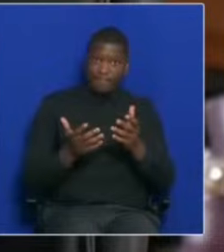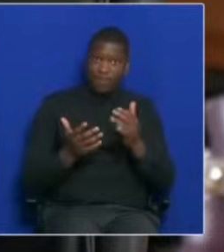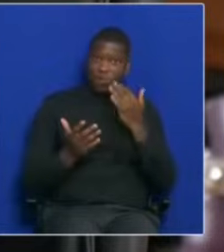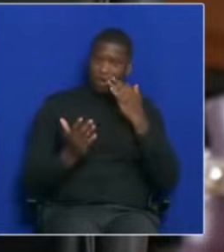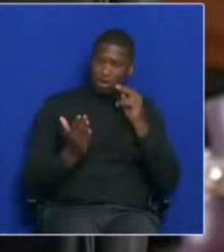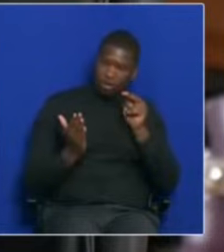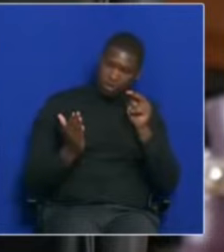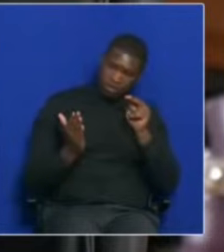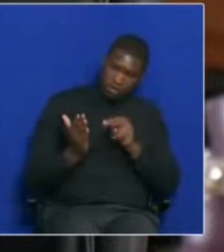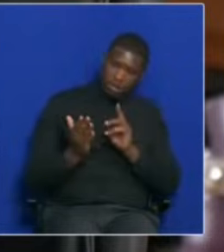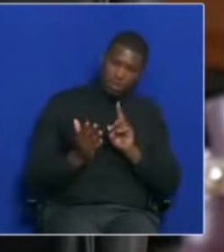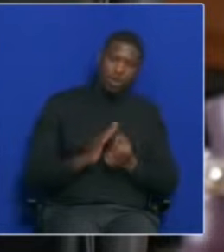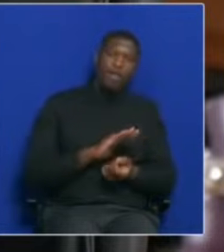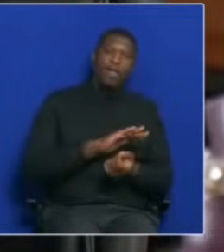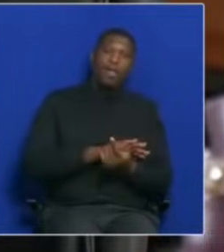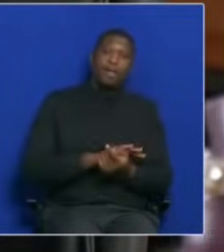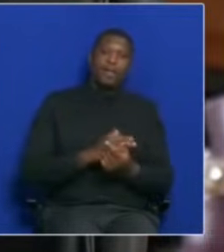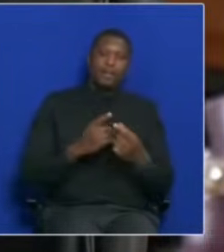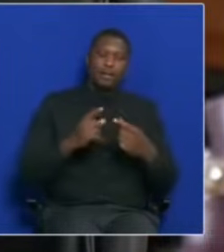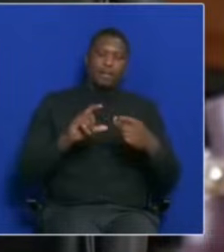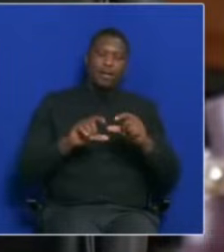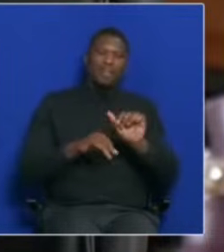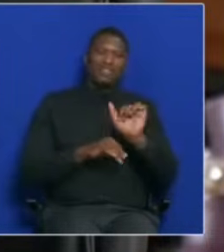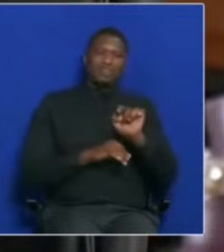at paragraph 6.44,